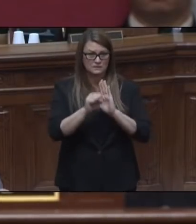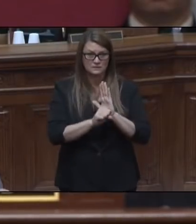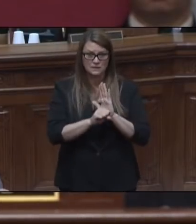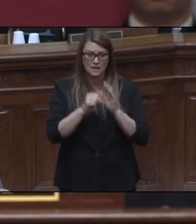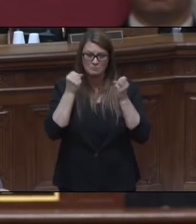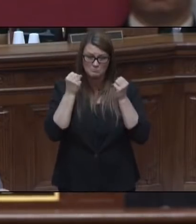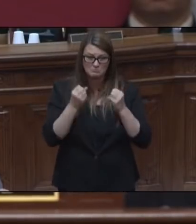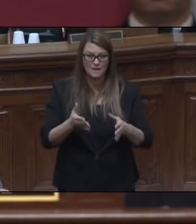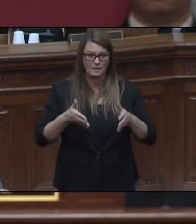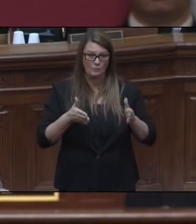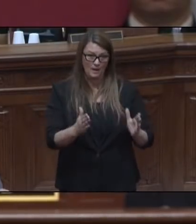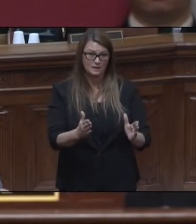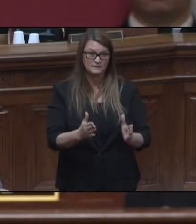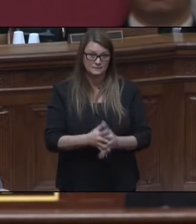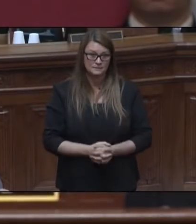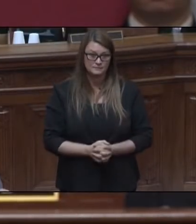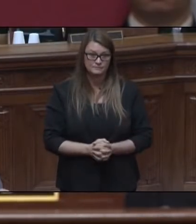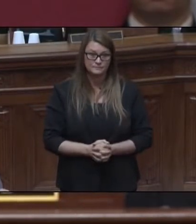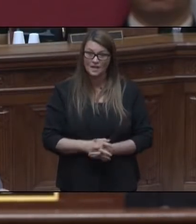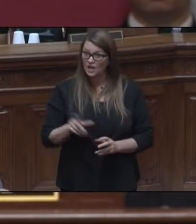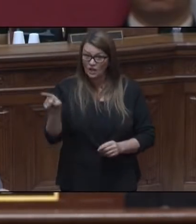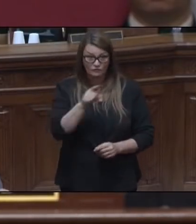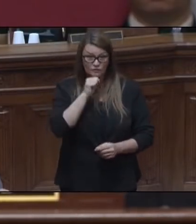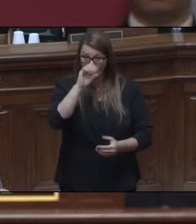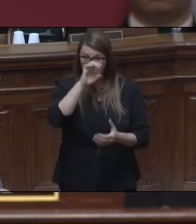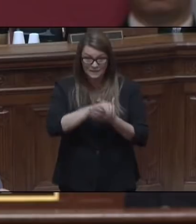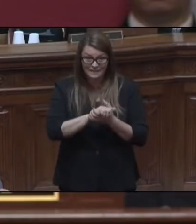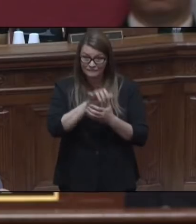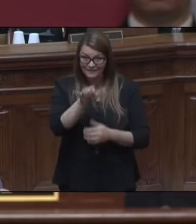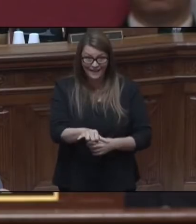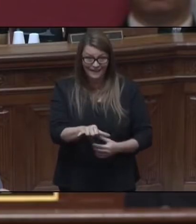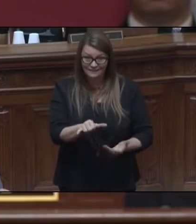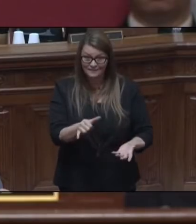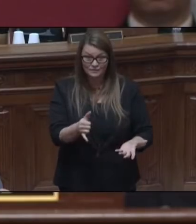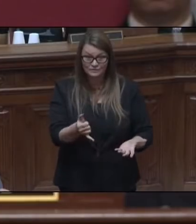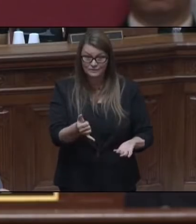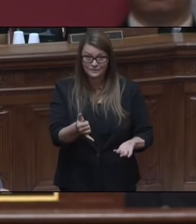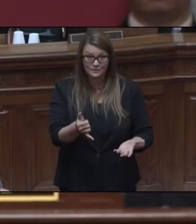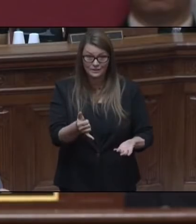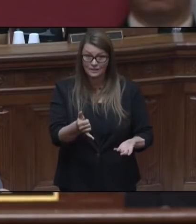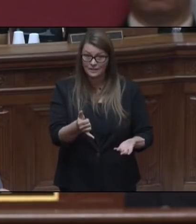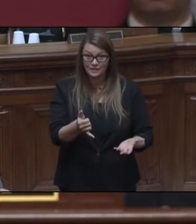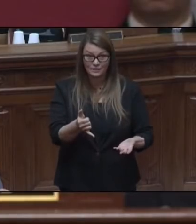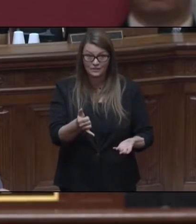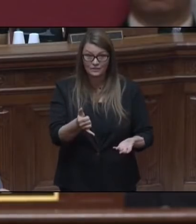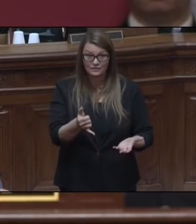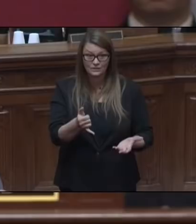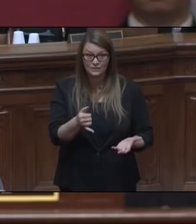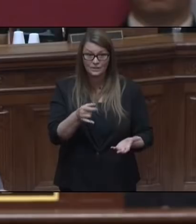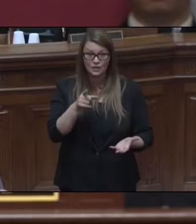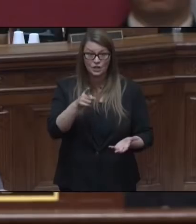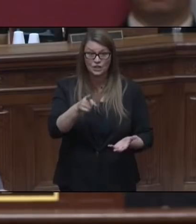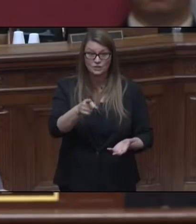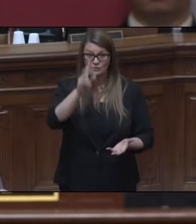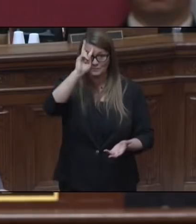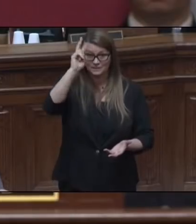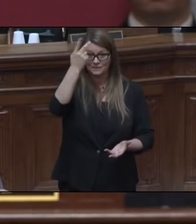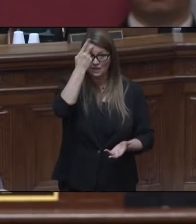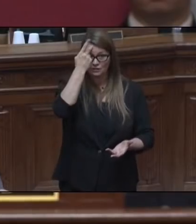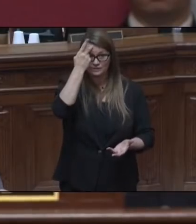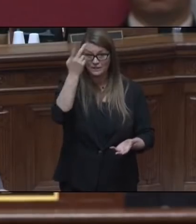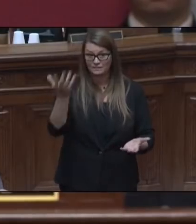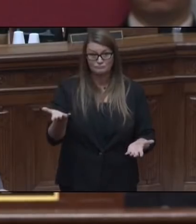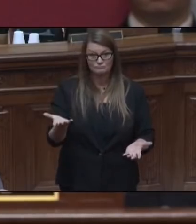many, many ways. If you don't believe that, then you're really, really a misguided individual, in my